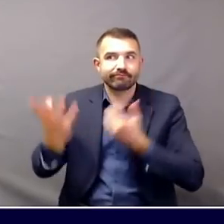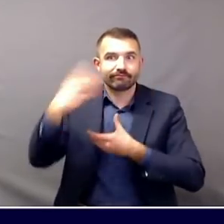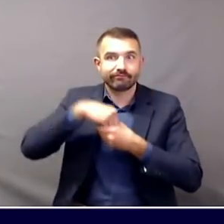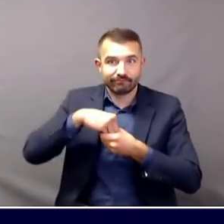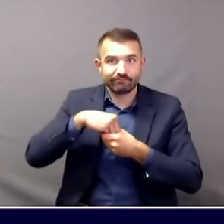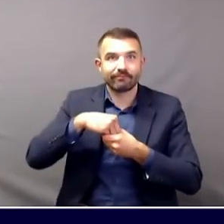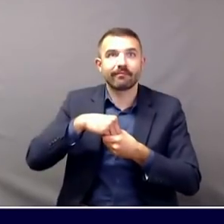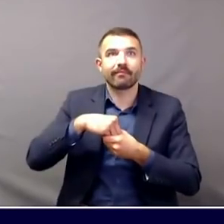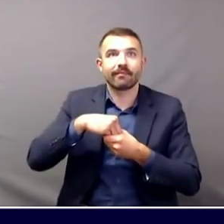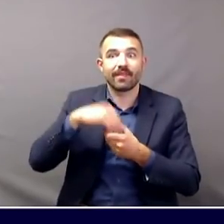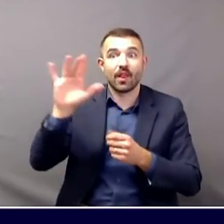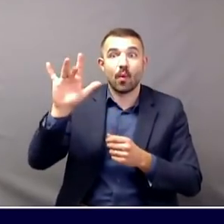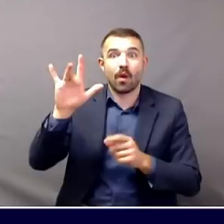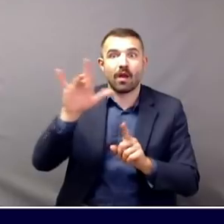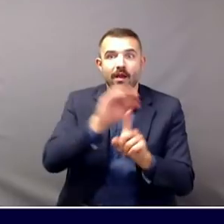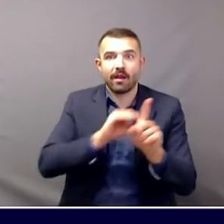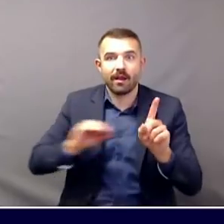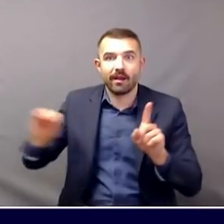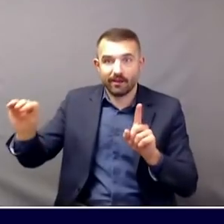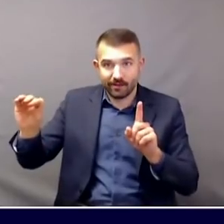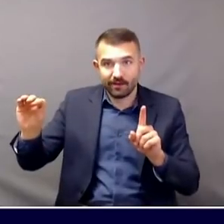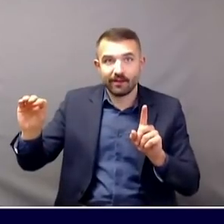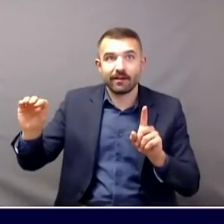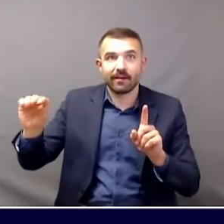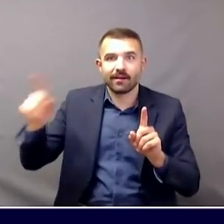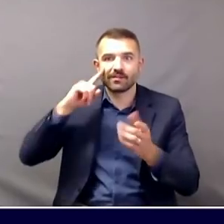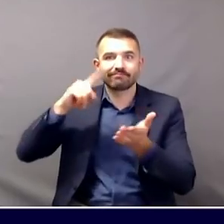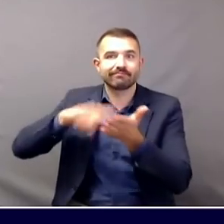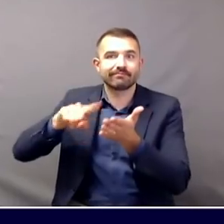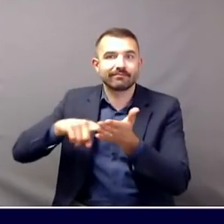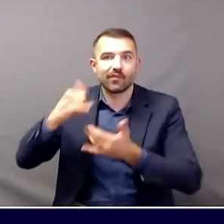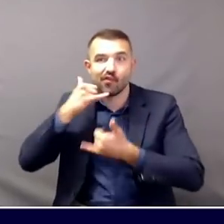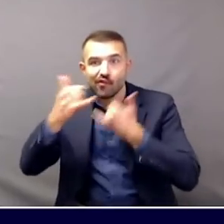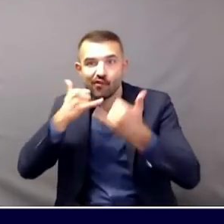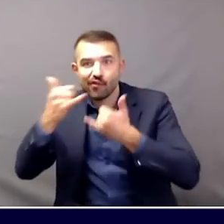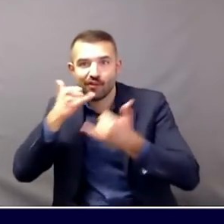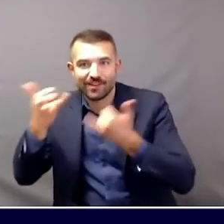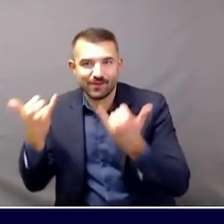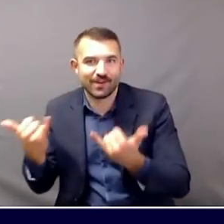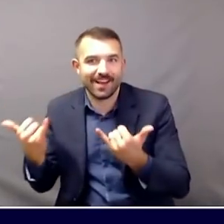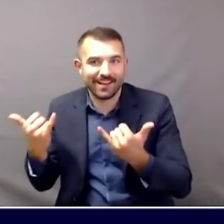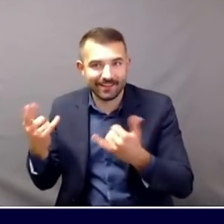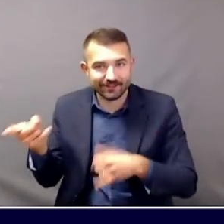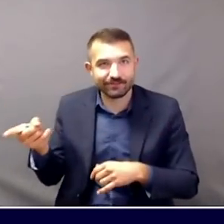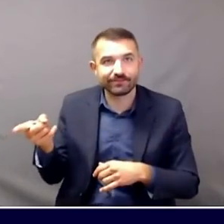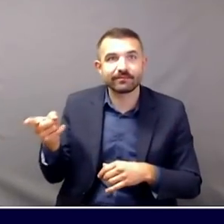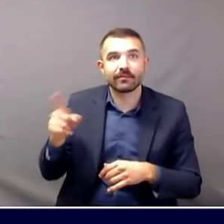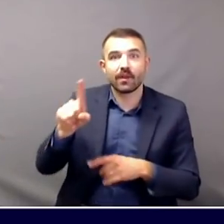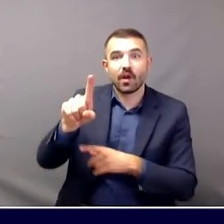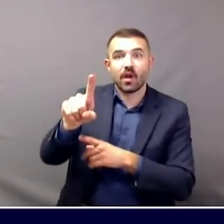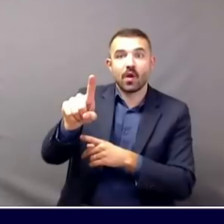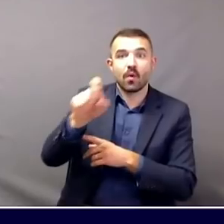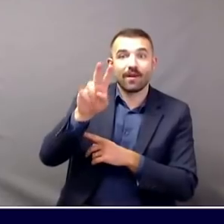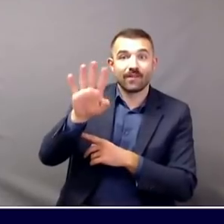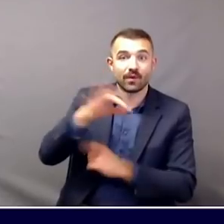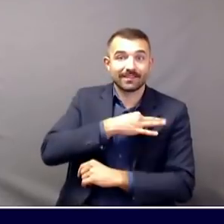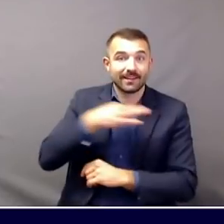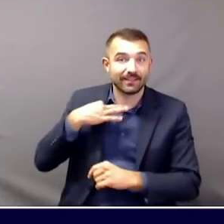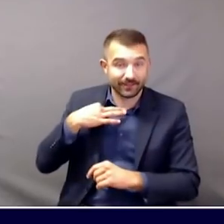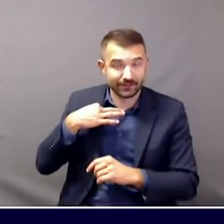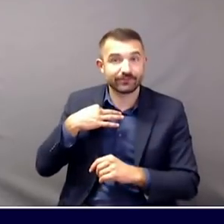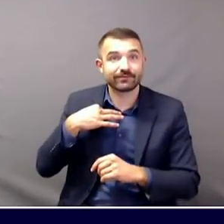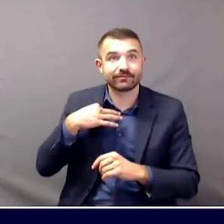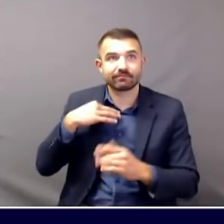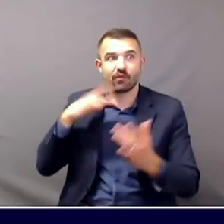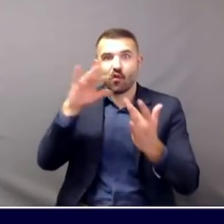existing force of people. And so that force now stands roughly at about 125 people. But make no mistake,